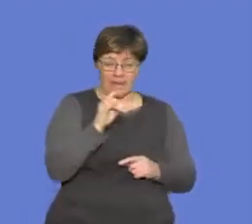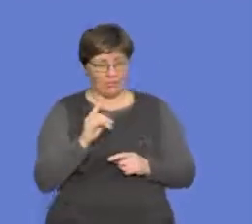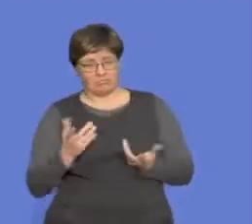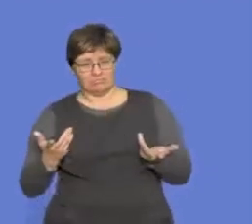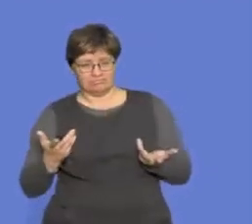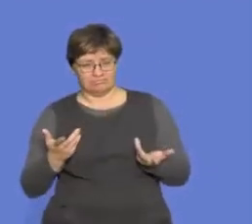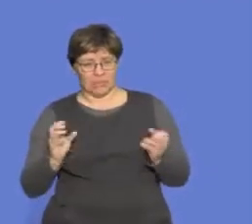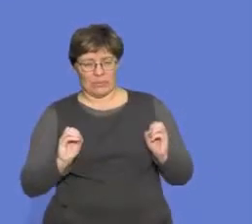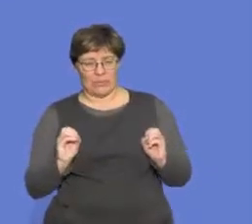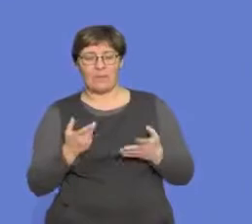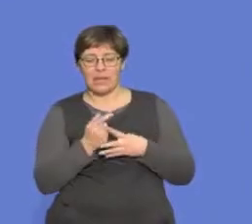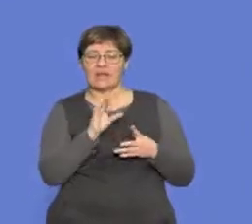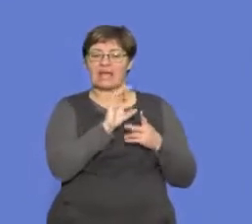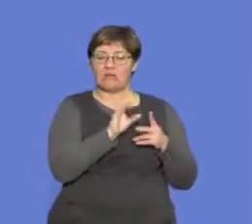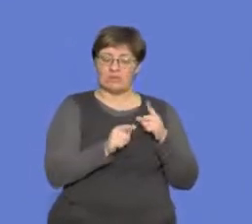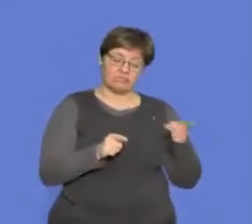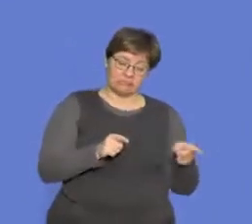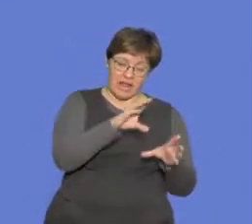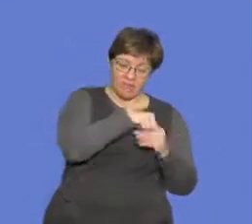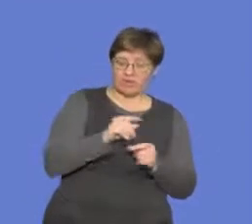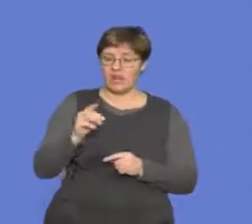have had the characteristics of either.